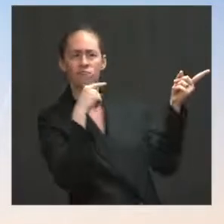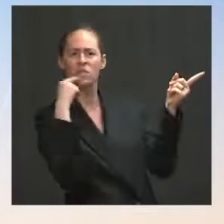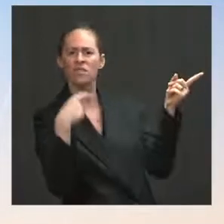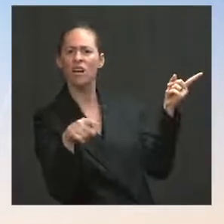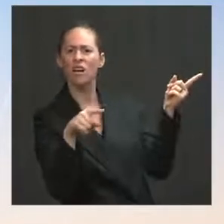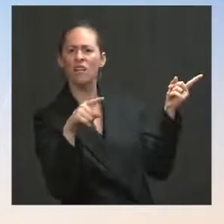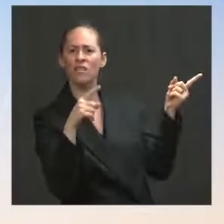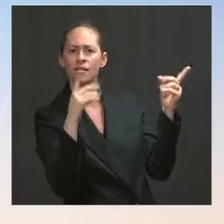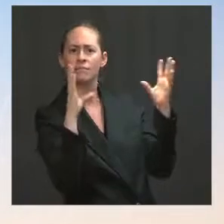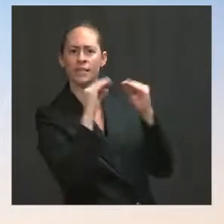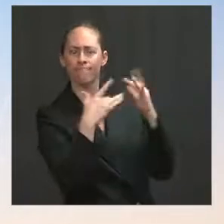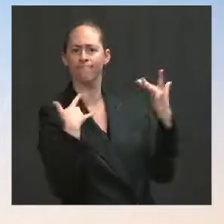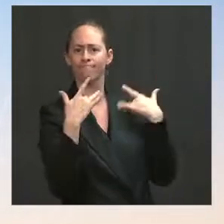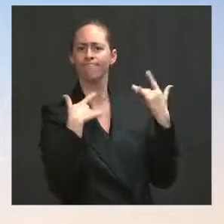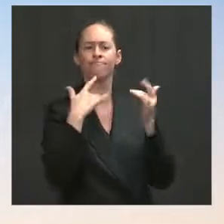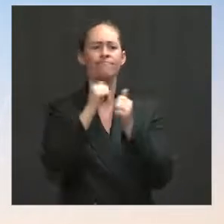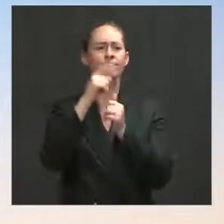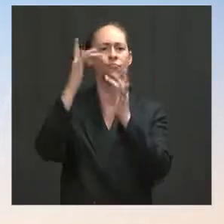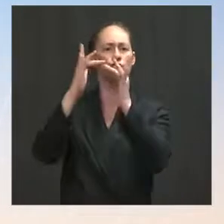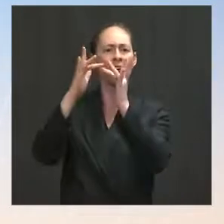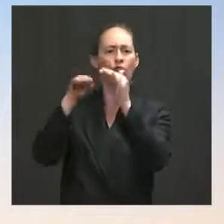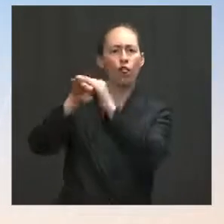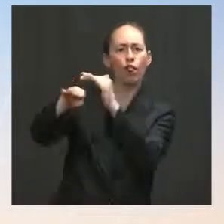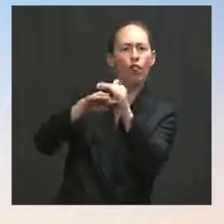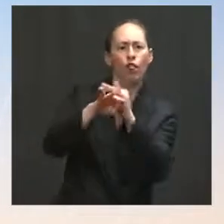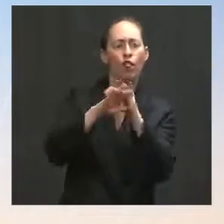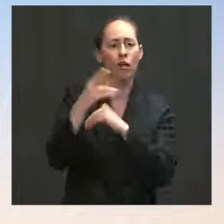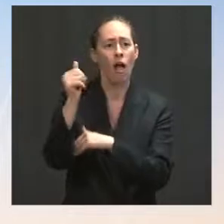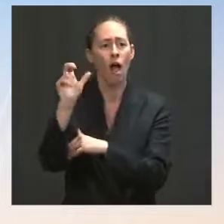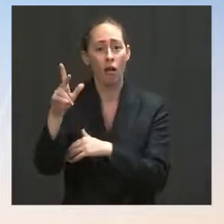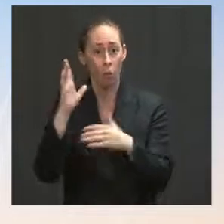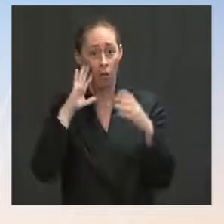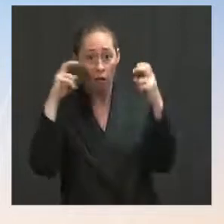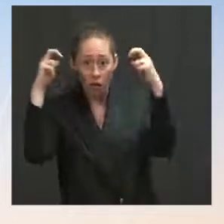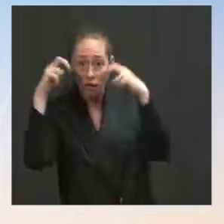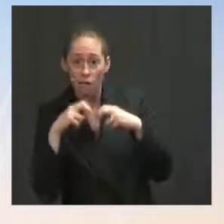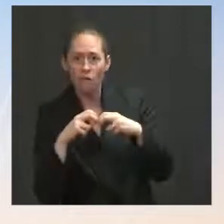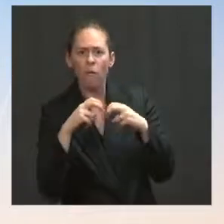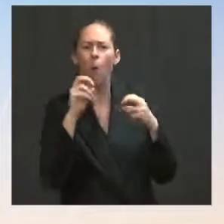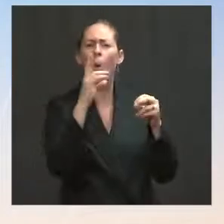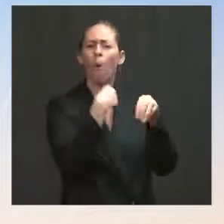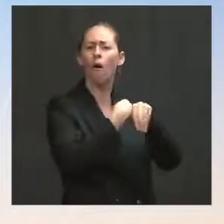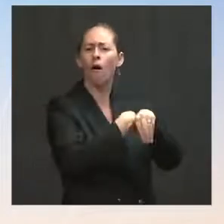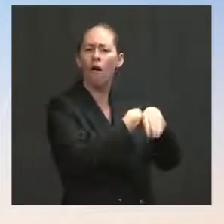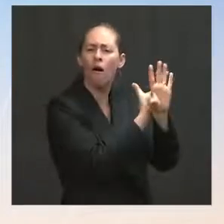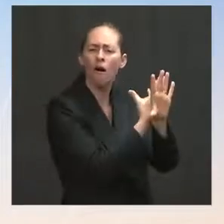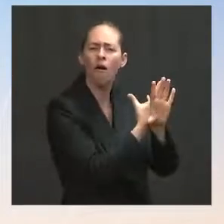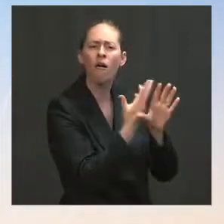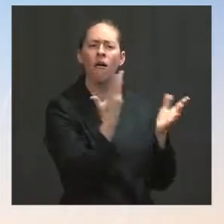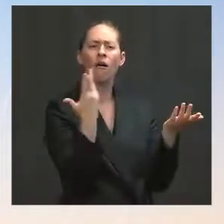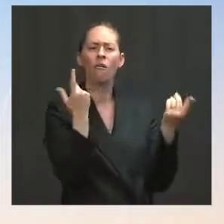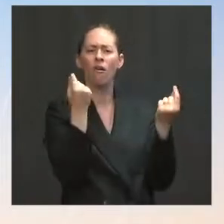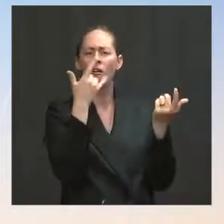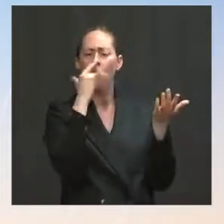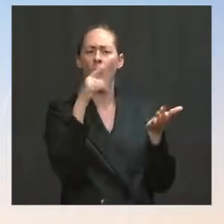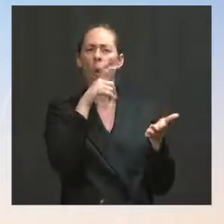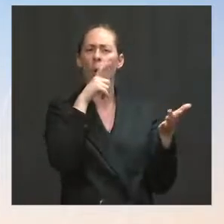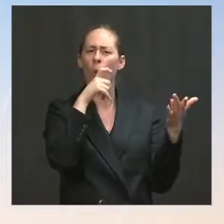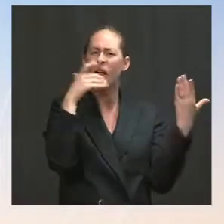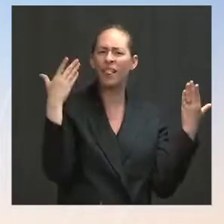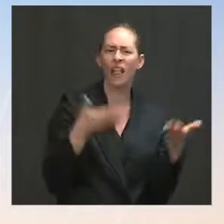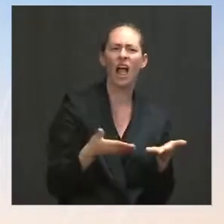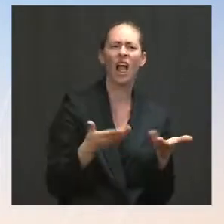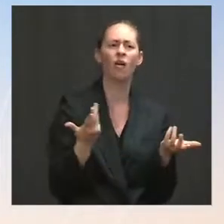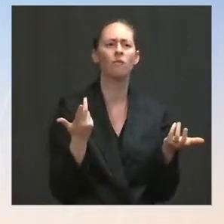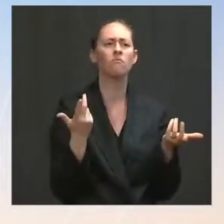is that meeting taking place? Is it in person or virtual? Who's participating? And what's the message going to be from White House officials? Well, first, there